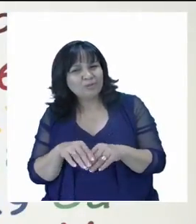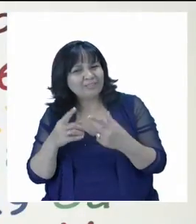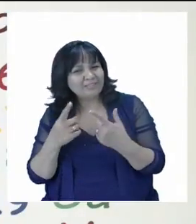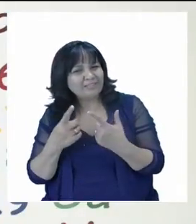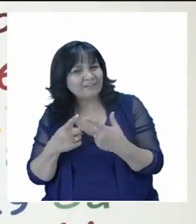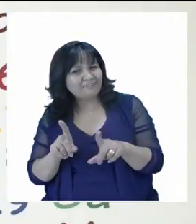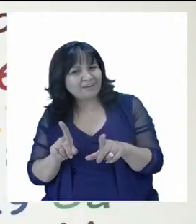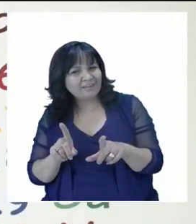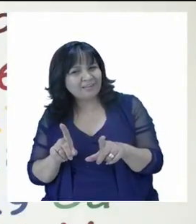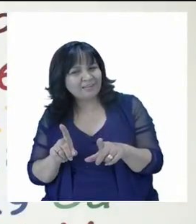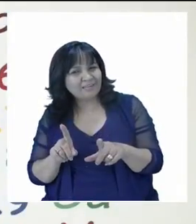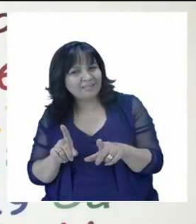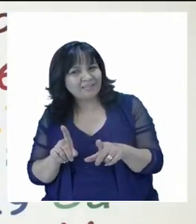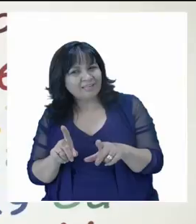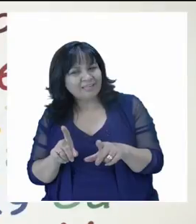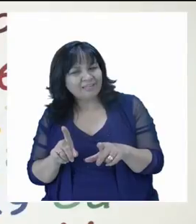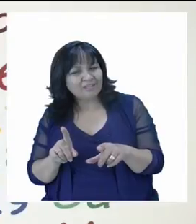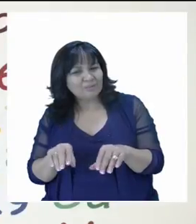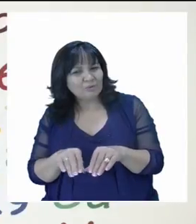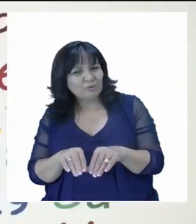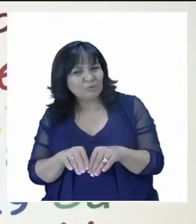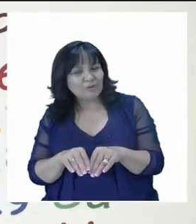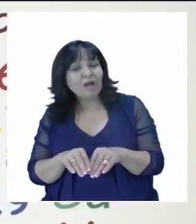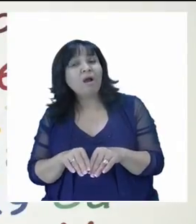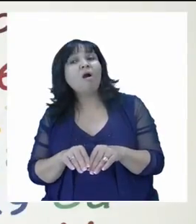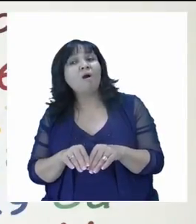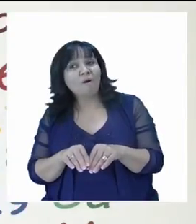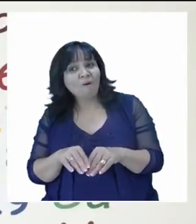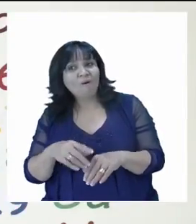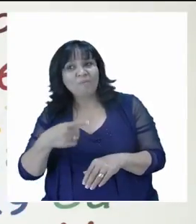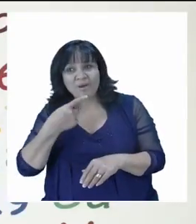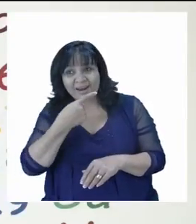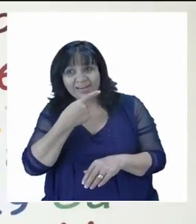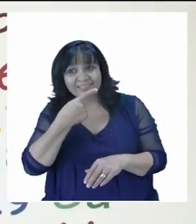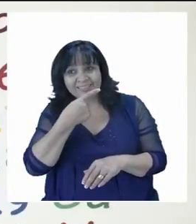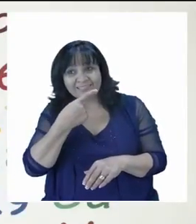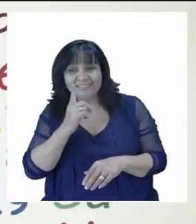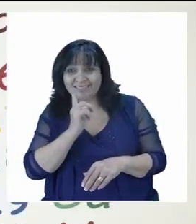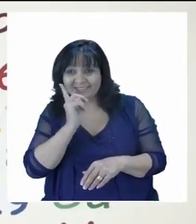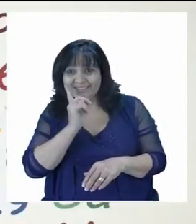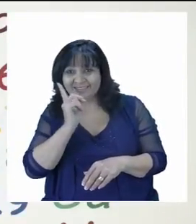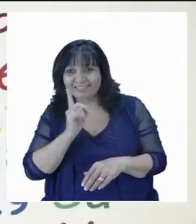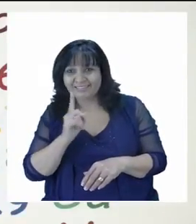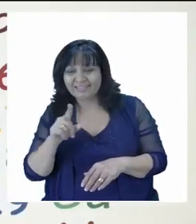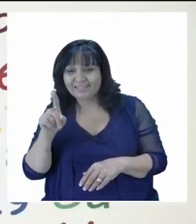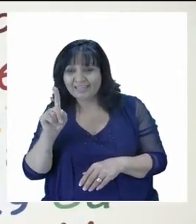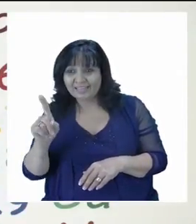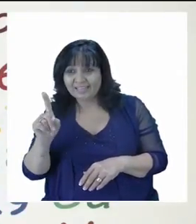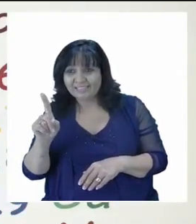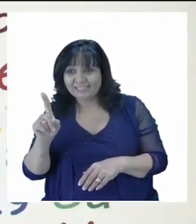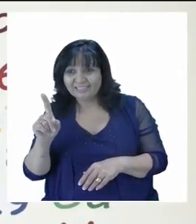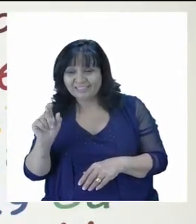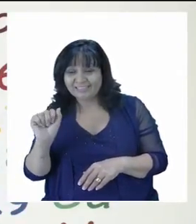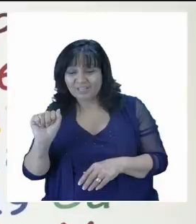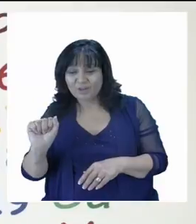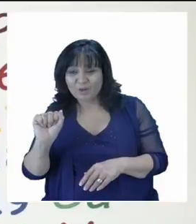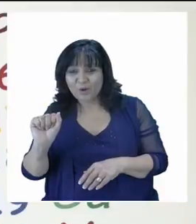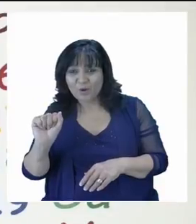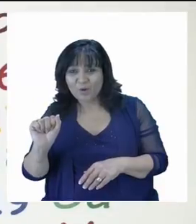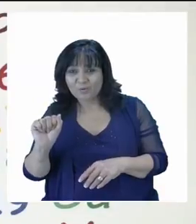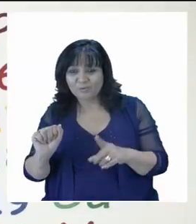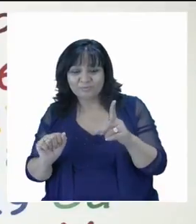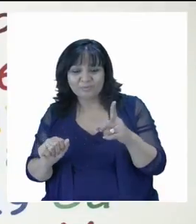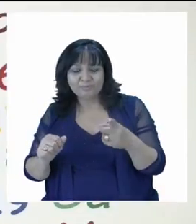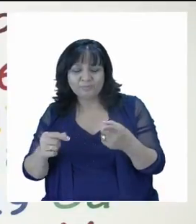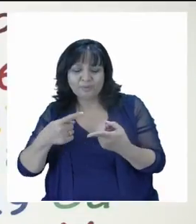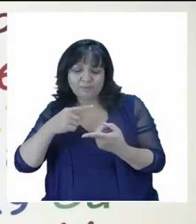to brush our teeth. So, take your finger. This is going to be your toothbrush. I want to put